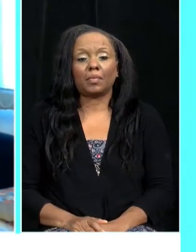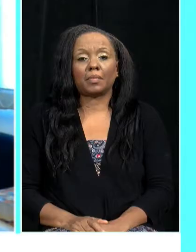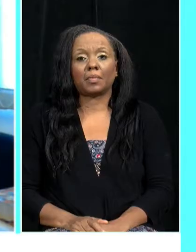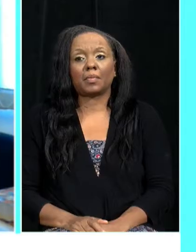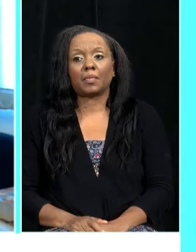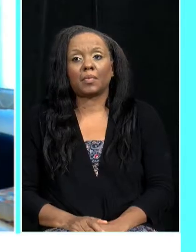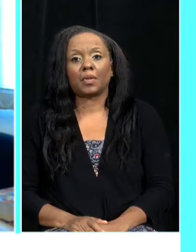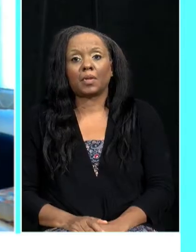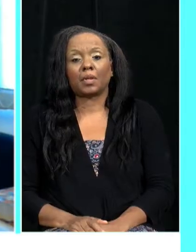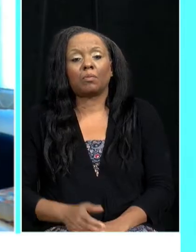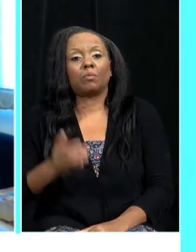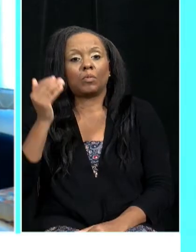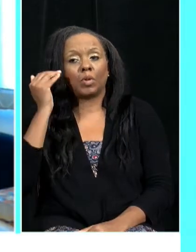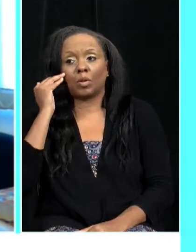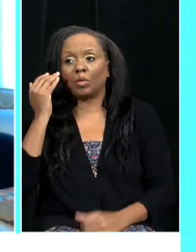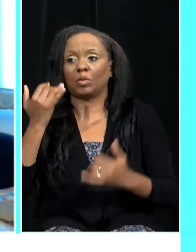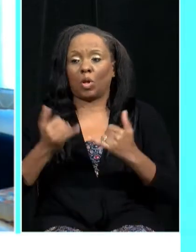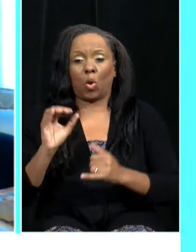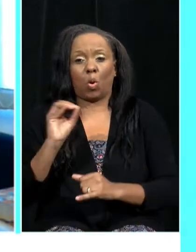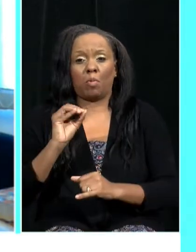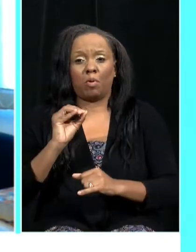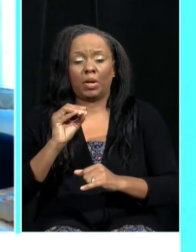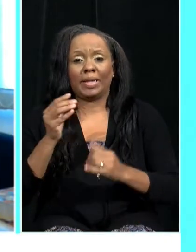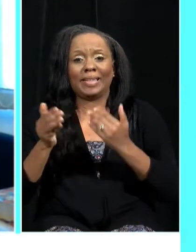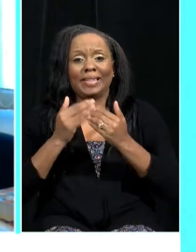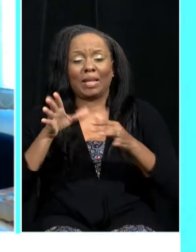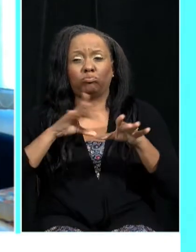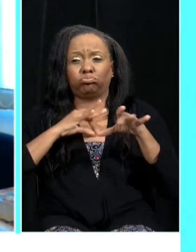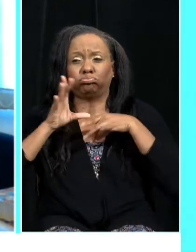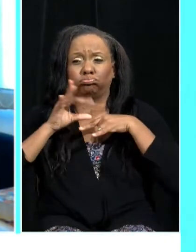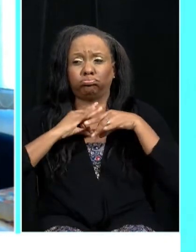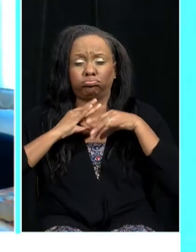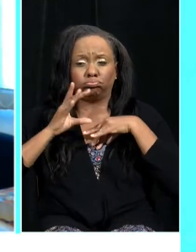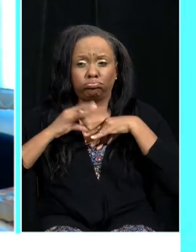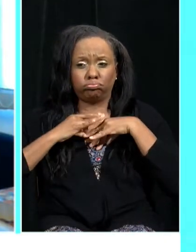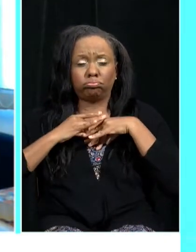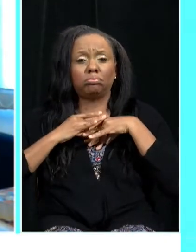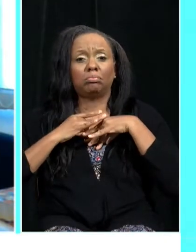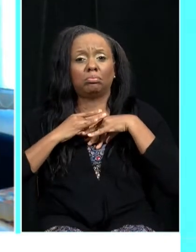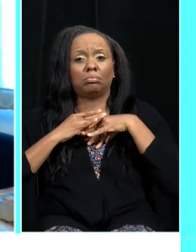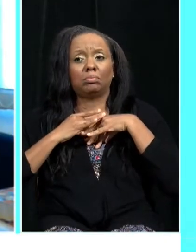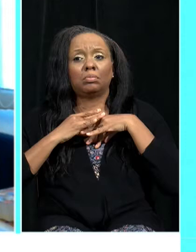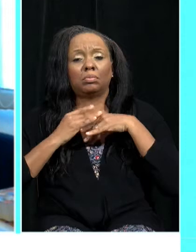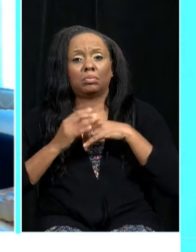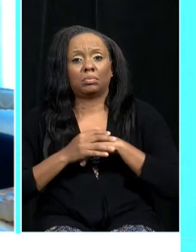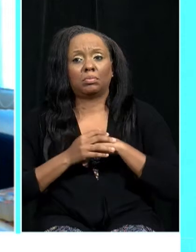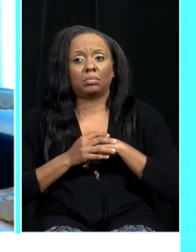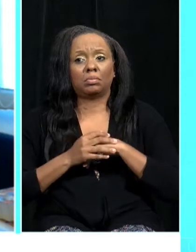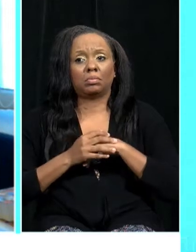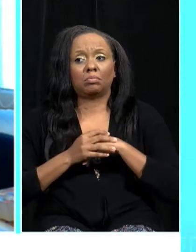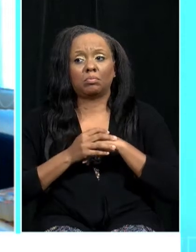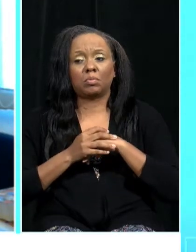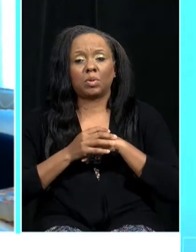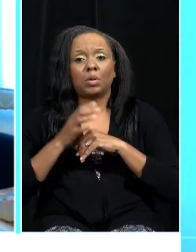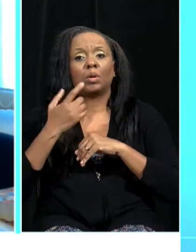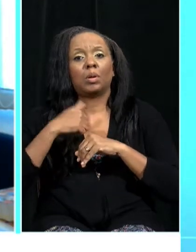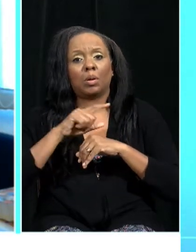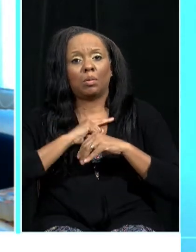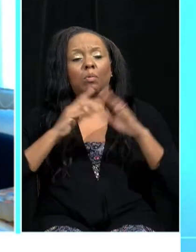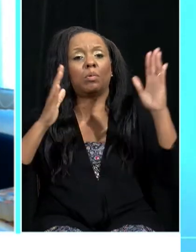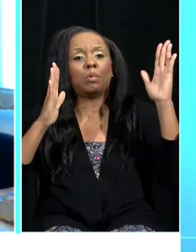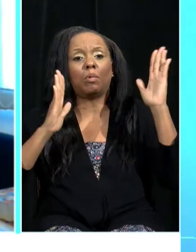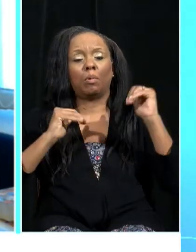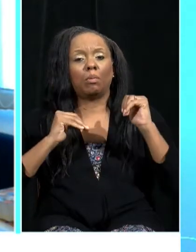high contagion do not necessarily lead to a deleterious drop off in tourist travel, because if